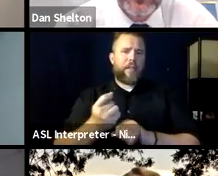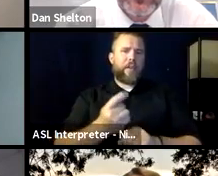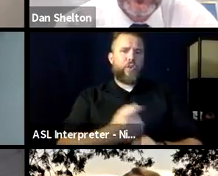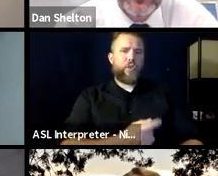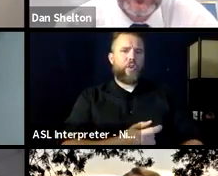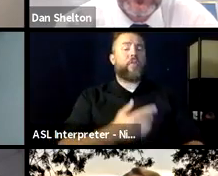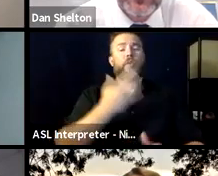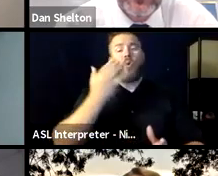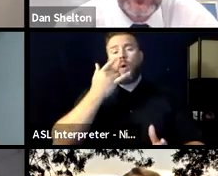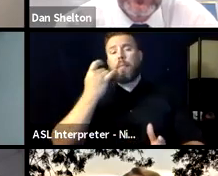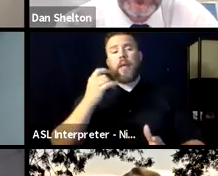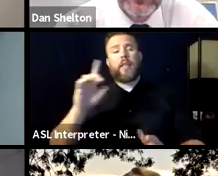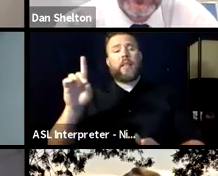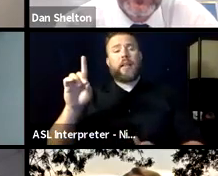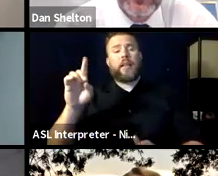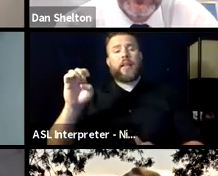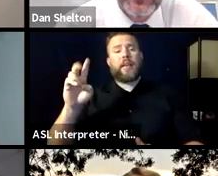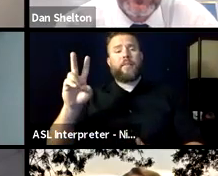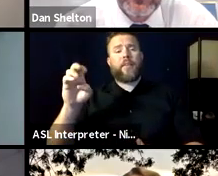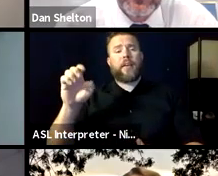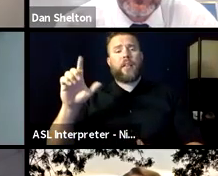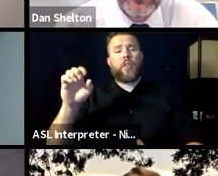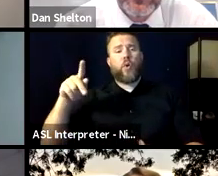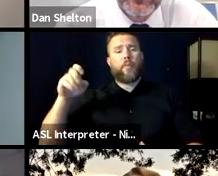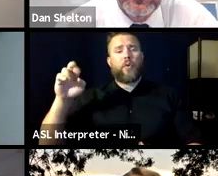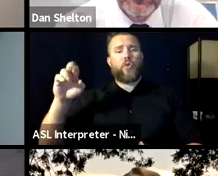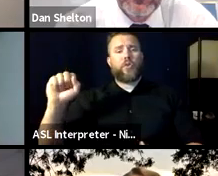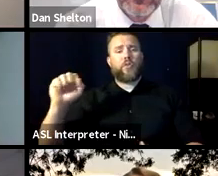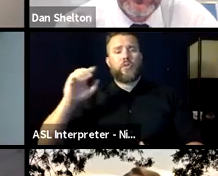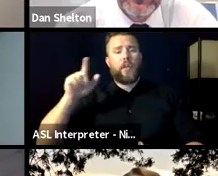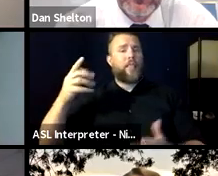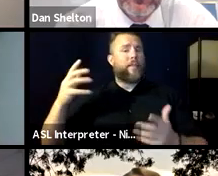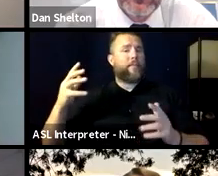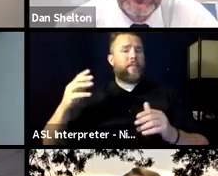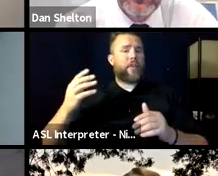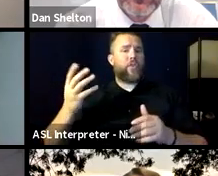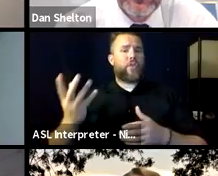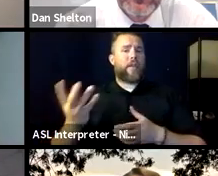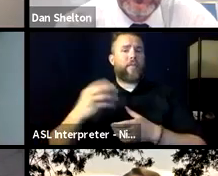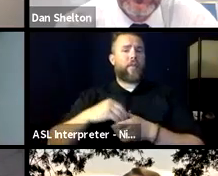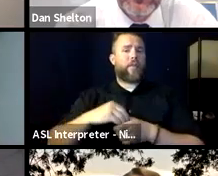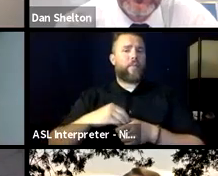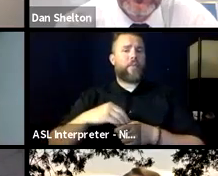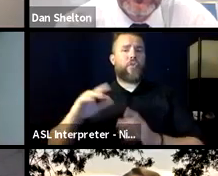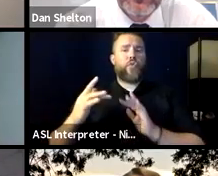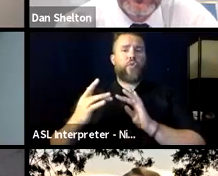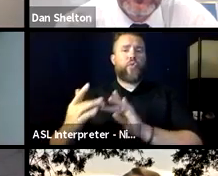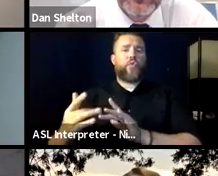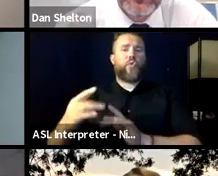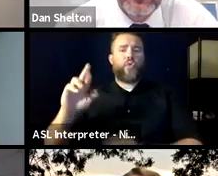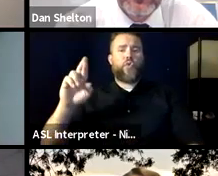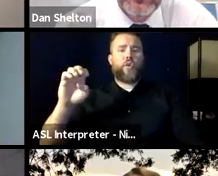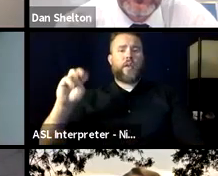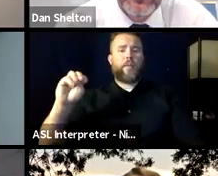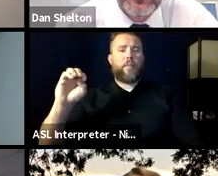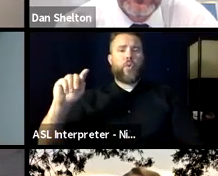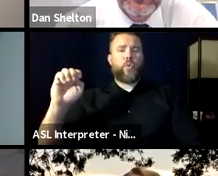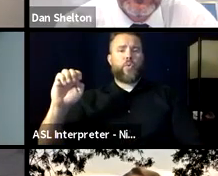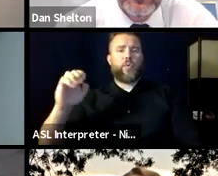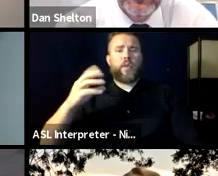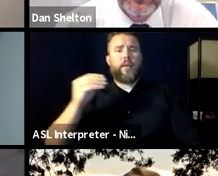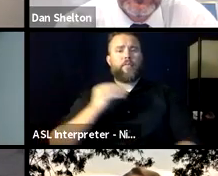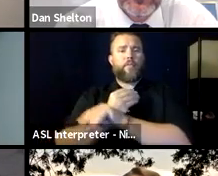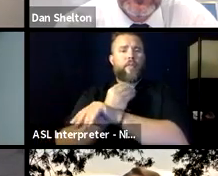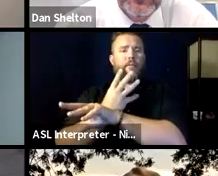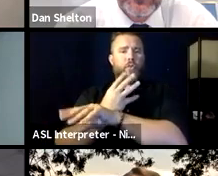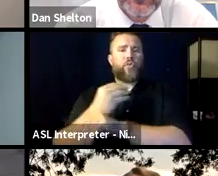the developers have added a lot of remote and virtual learning, and so we're going to really have to add those technology pieces to our new